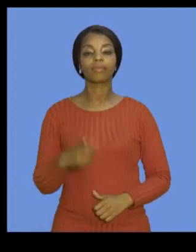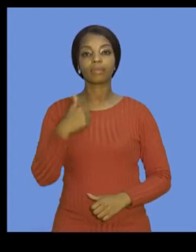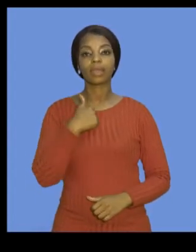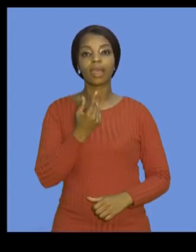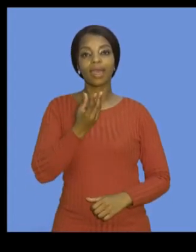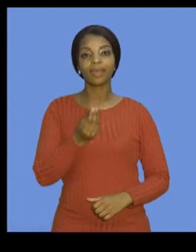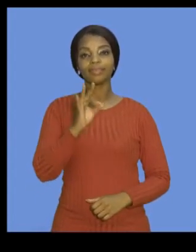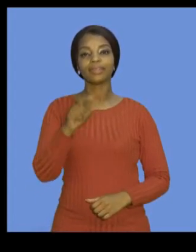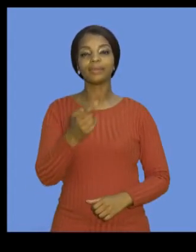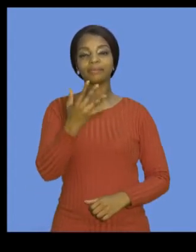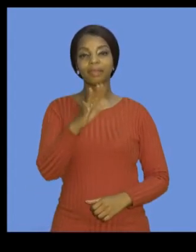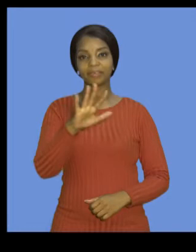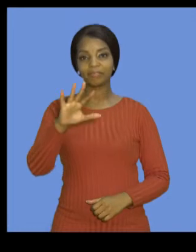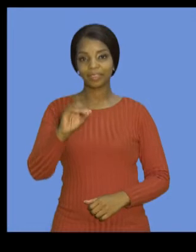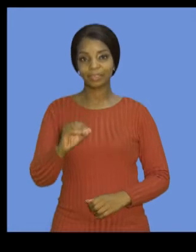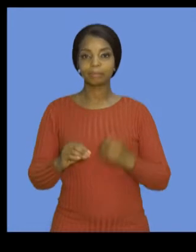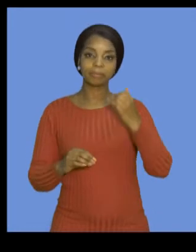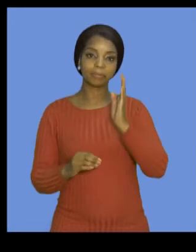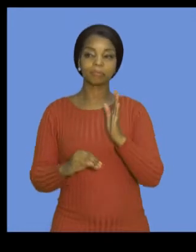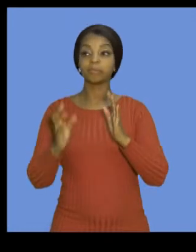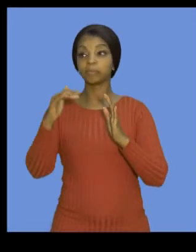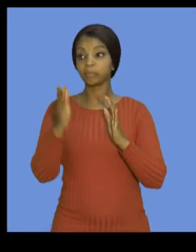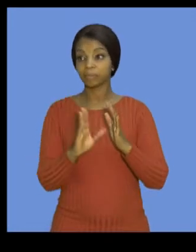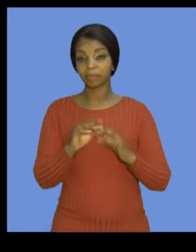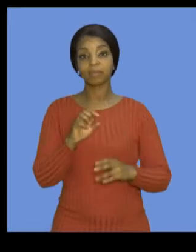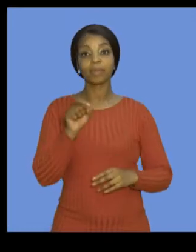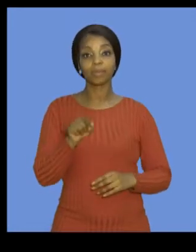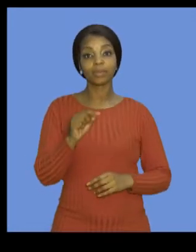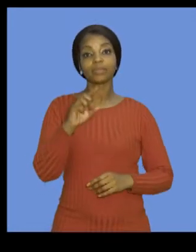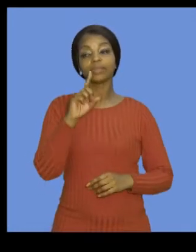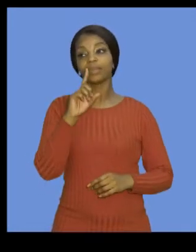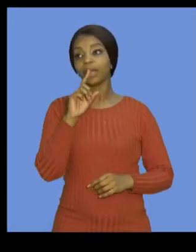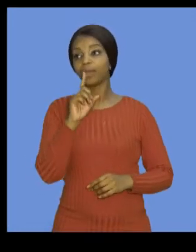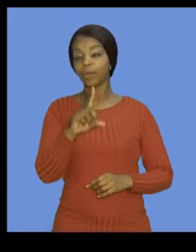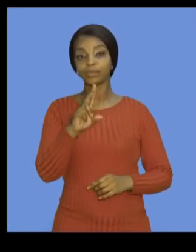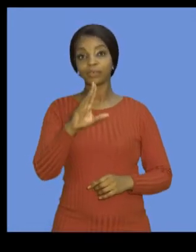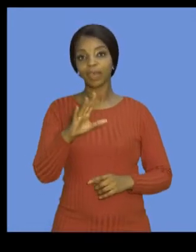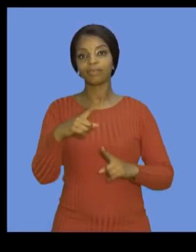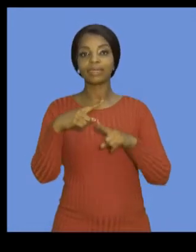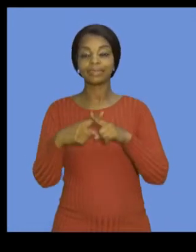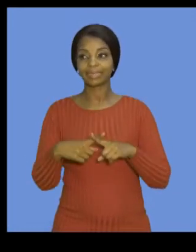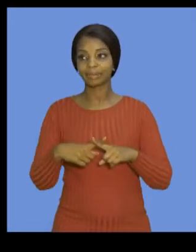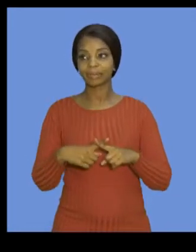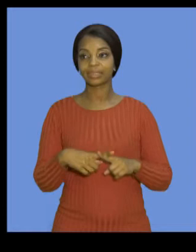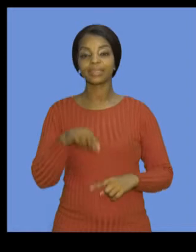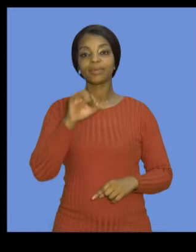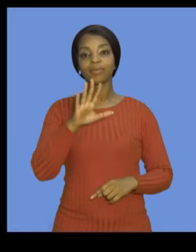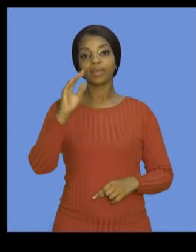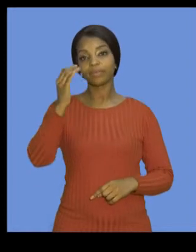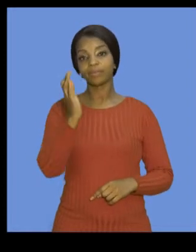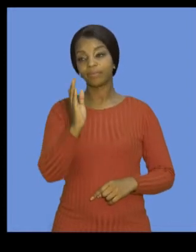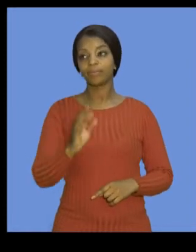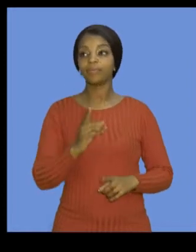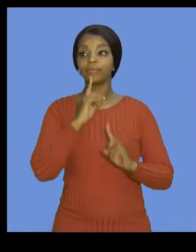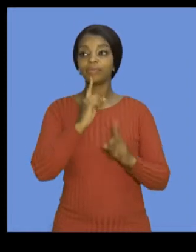3,550. This is at an interest of 12%, 12,5 rather, multiplied by